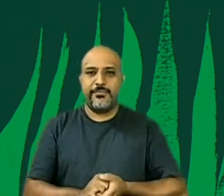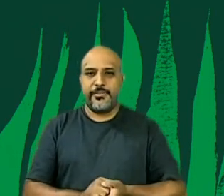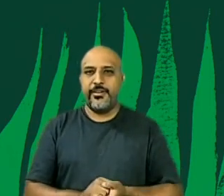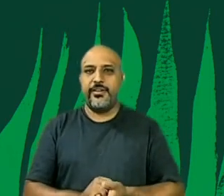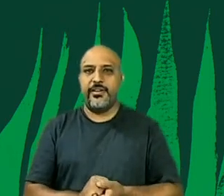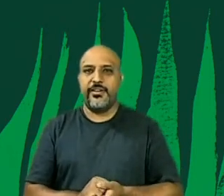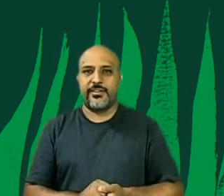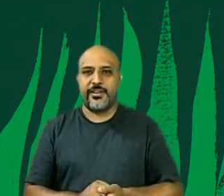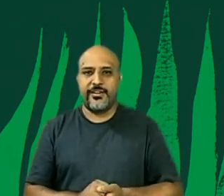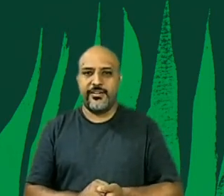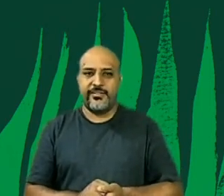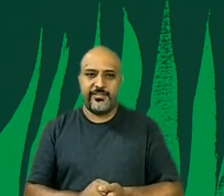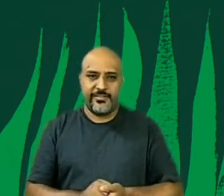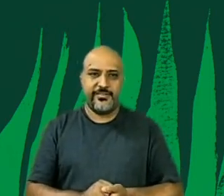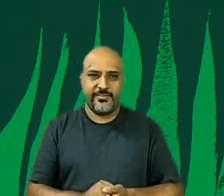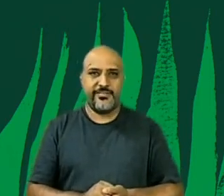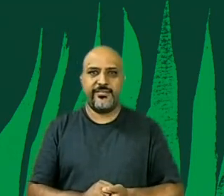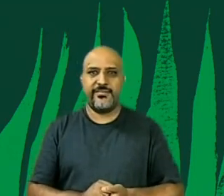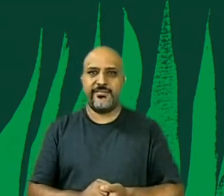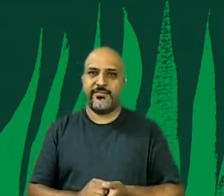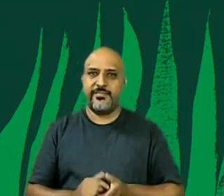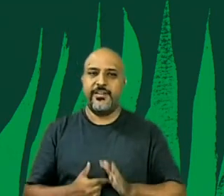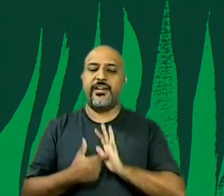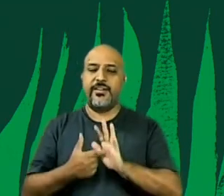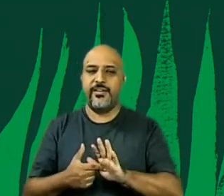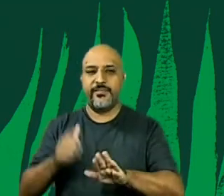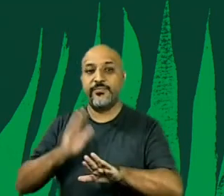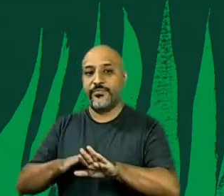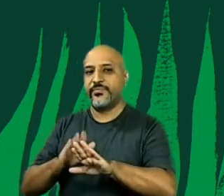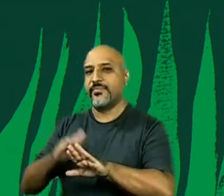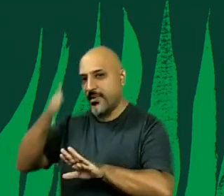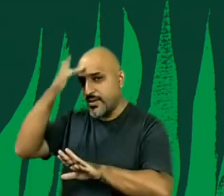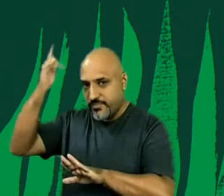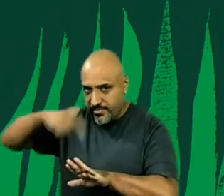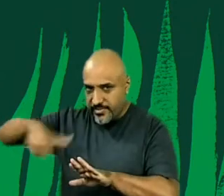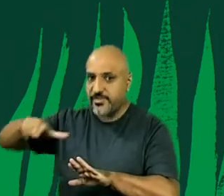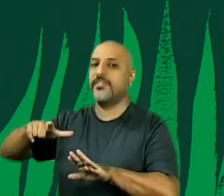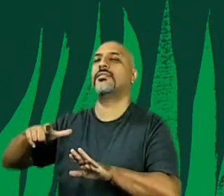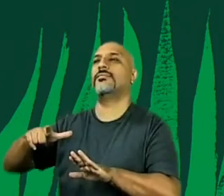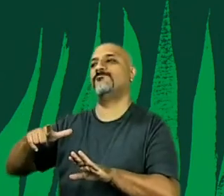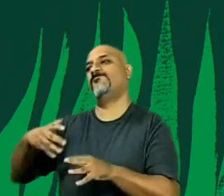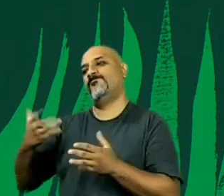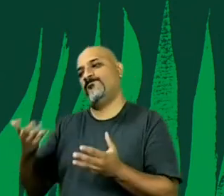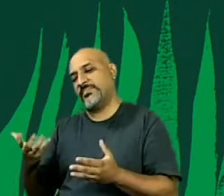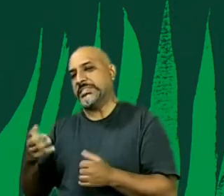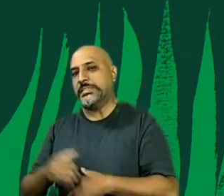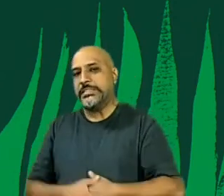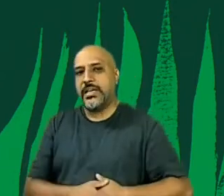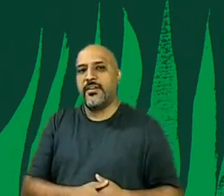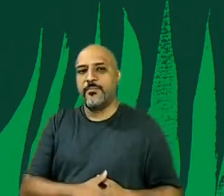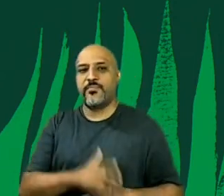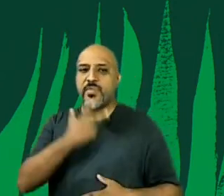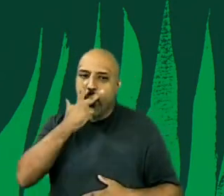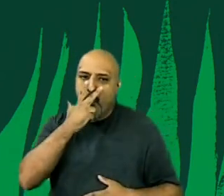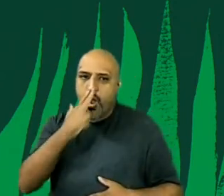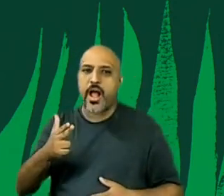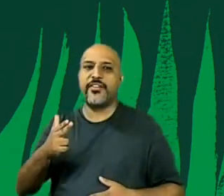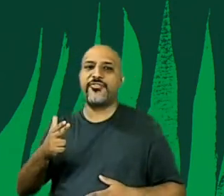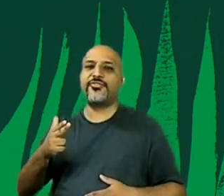Eurocentric models and not succumb and survive in the market? I think that beside all things, despite